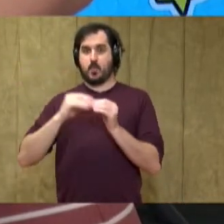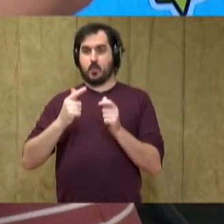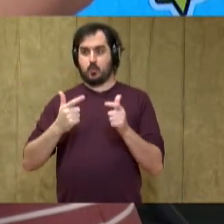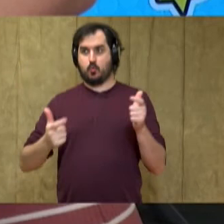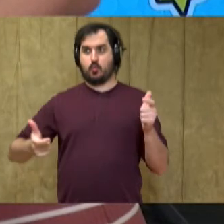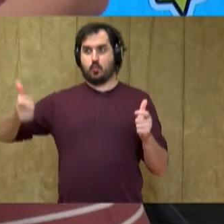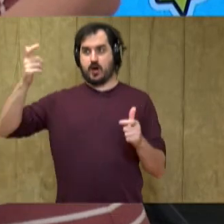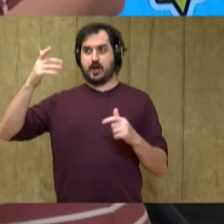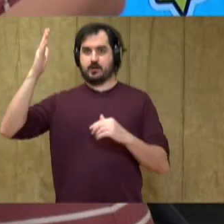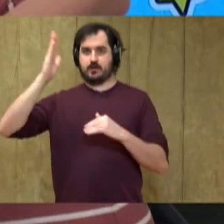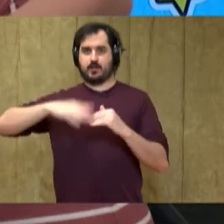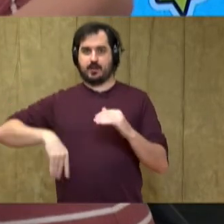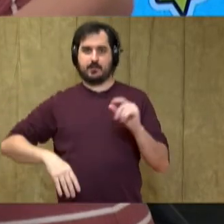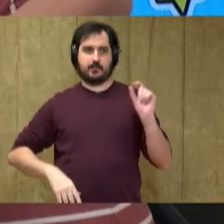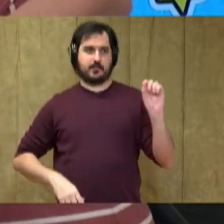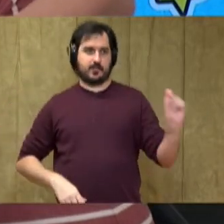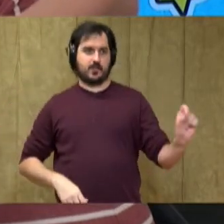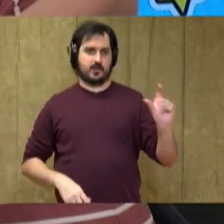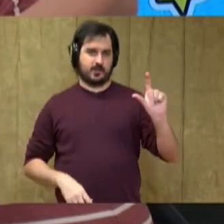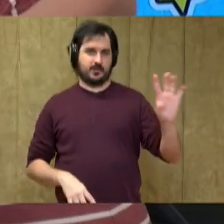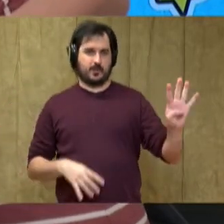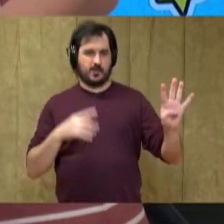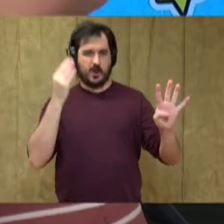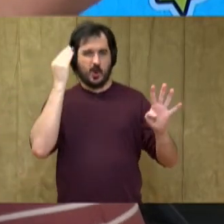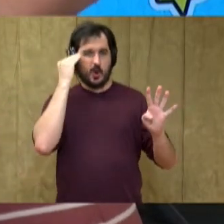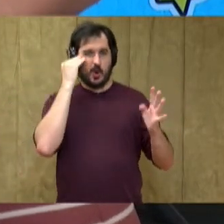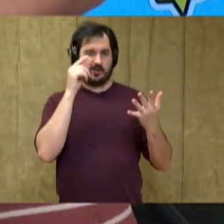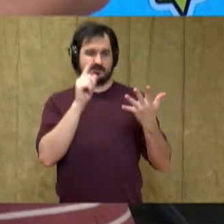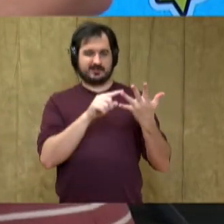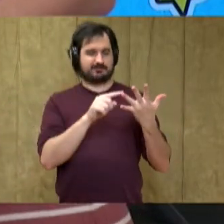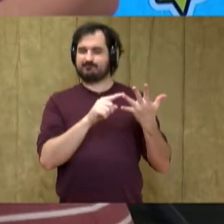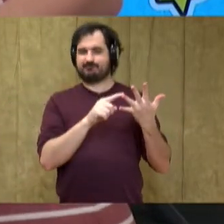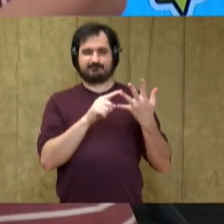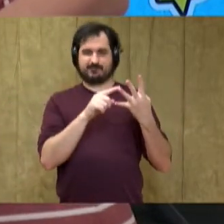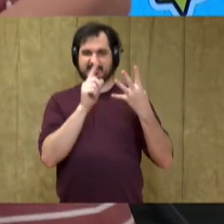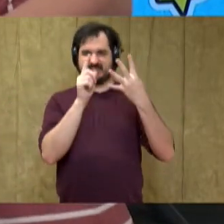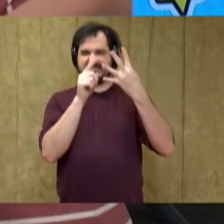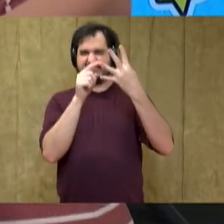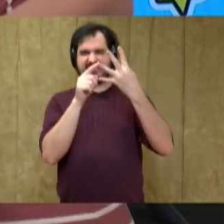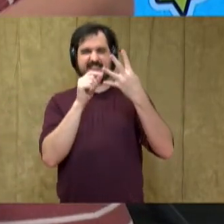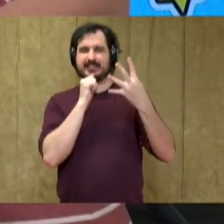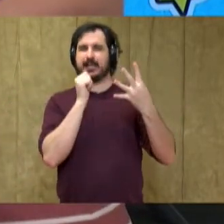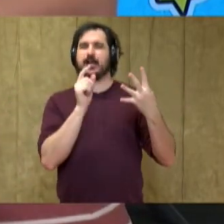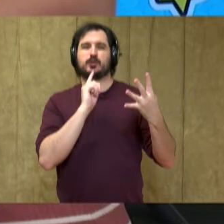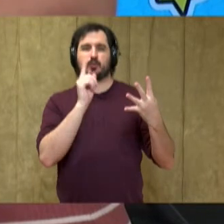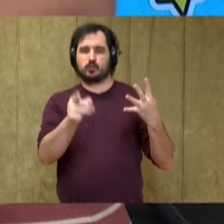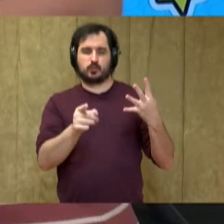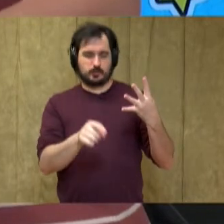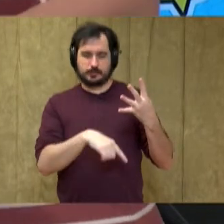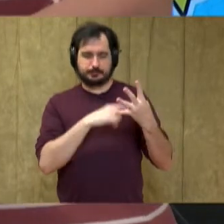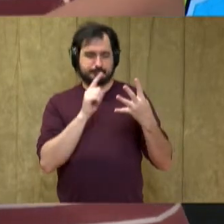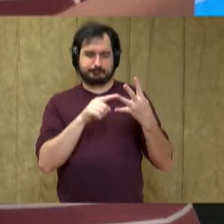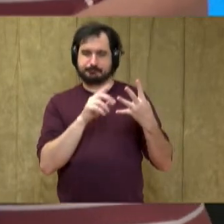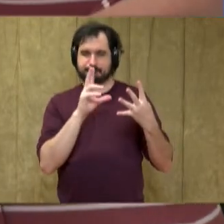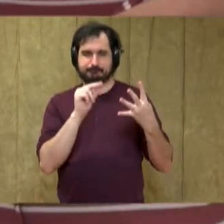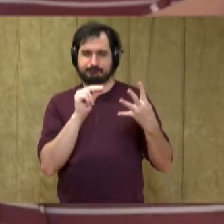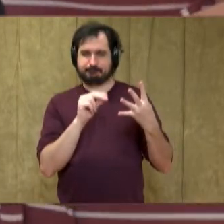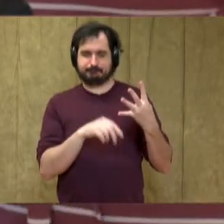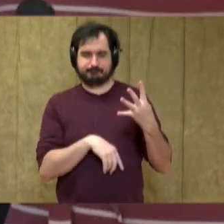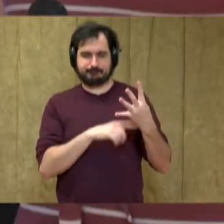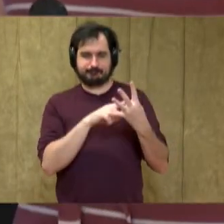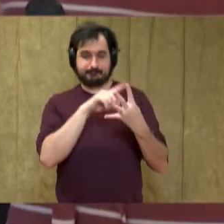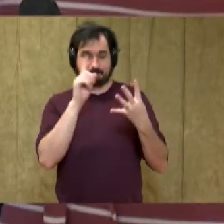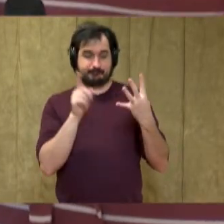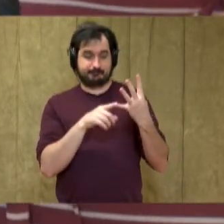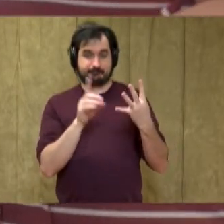24 cents. So we know that's not true. 24 cents is not greater than 50 cents. Let's look at